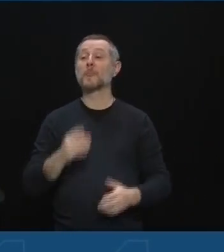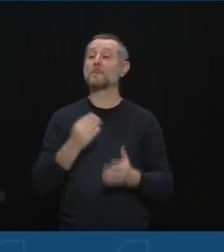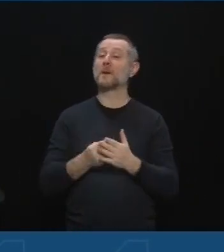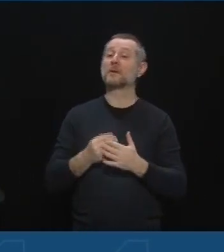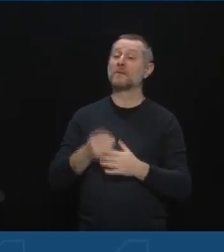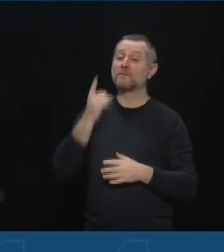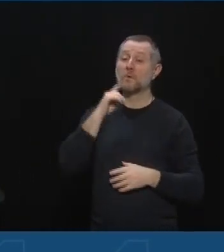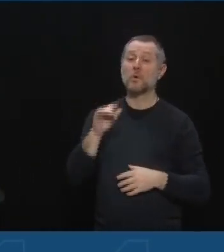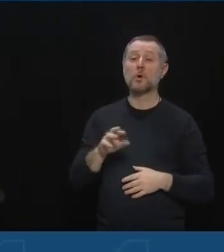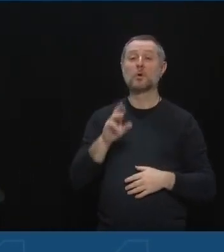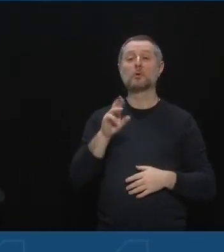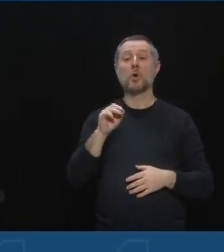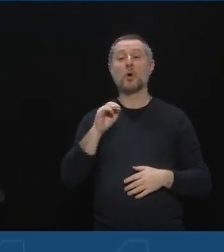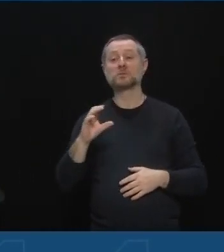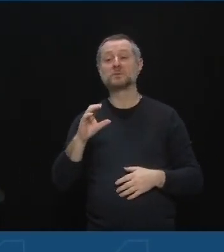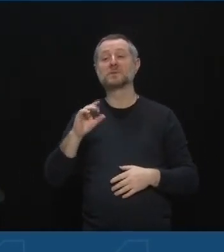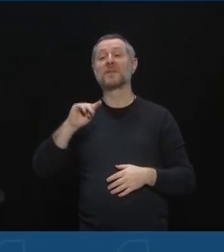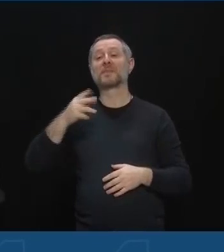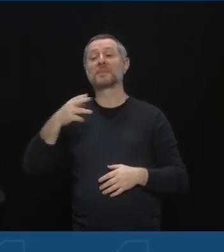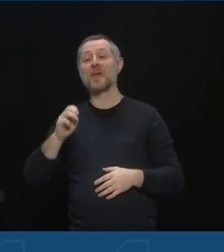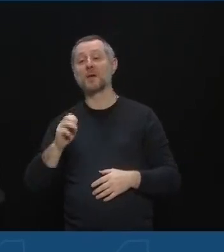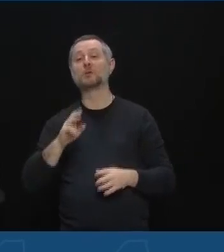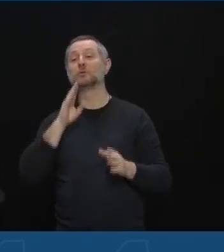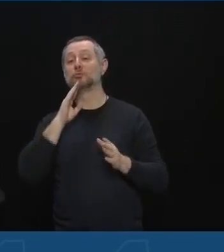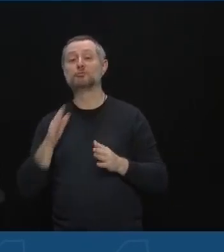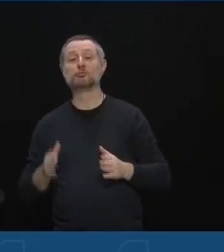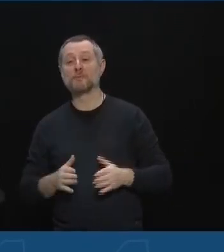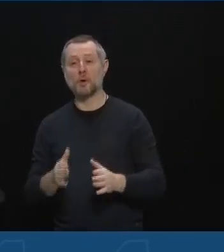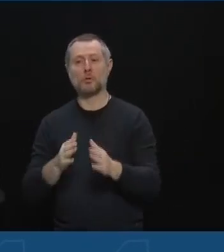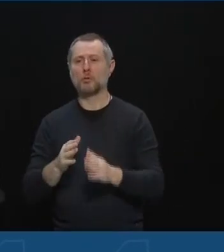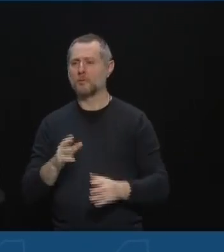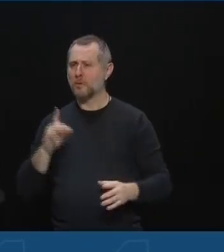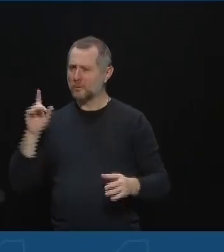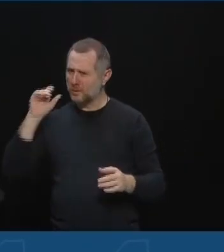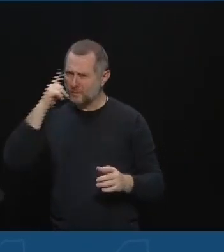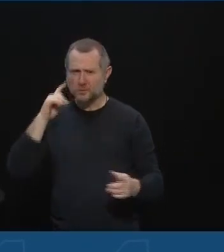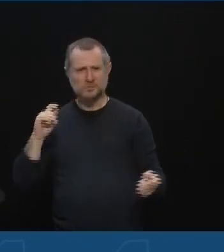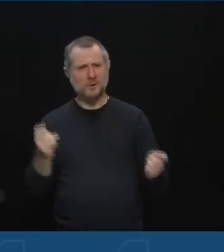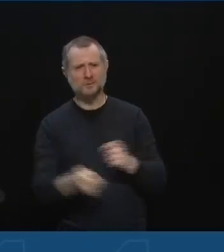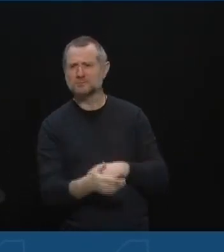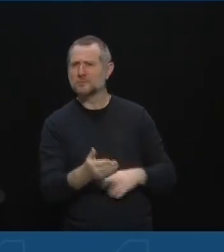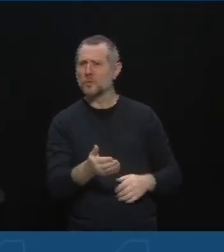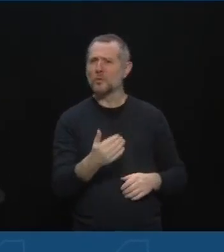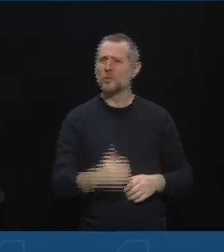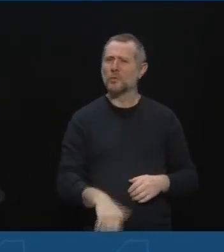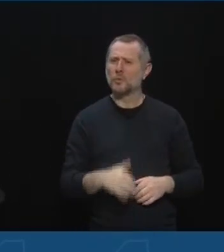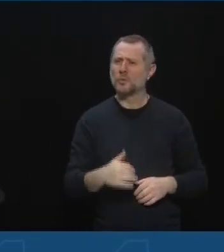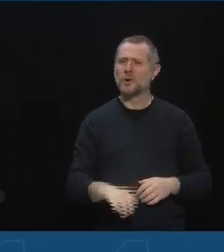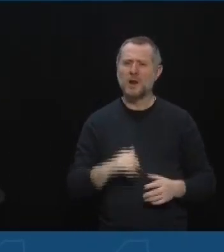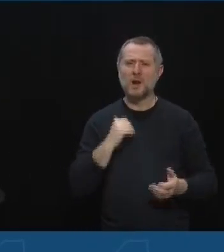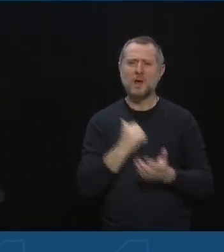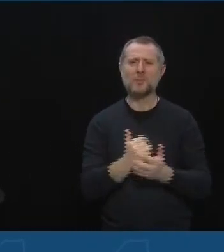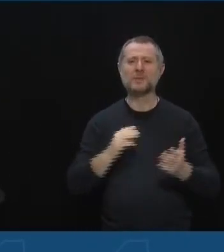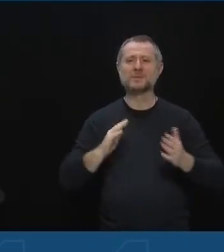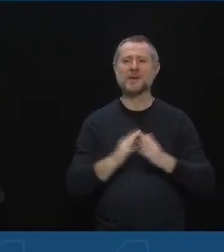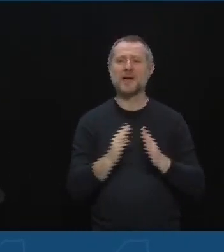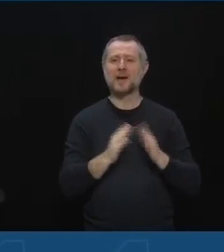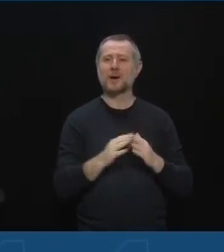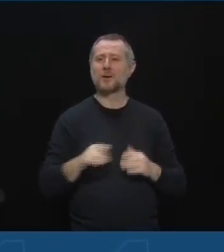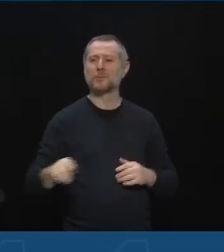Riverway, the governor has essentially changed the conversation on the new vision for downtown Rochester from